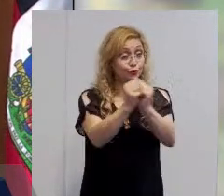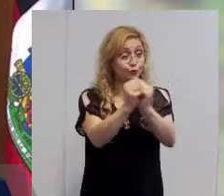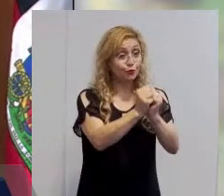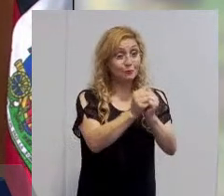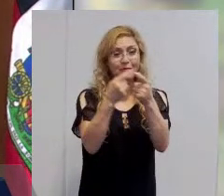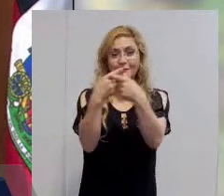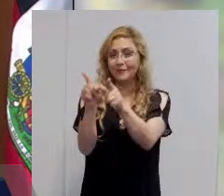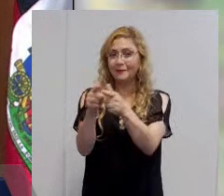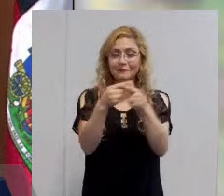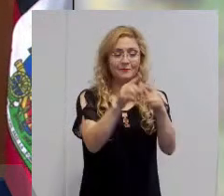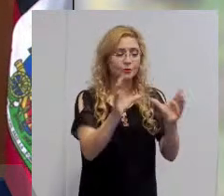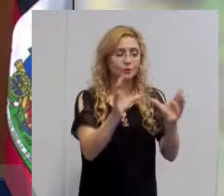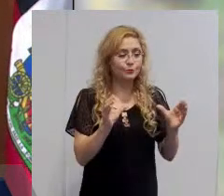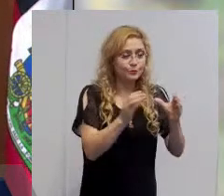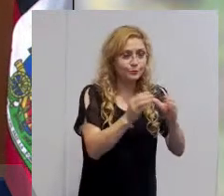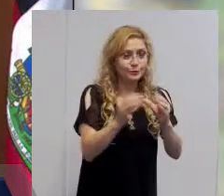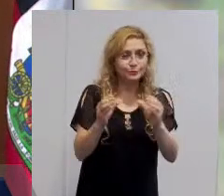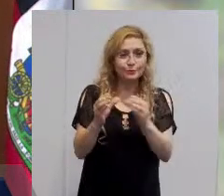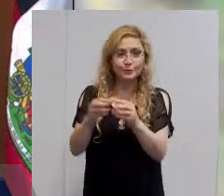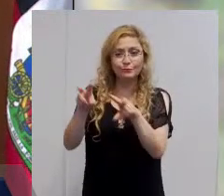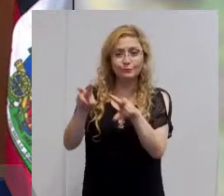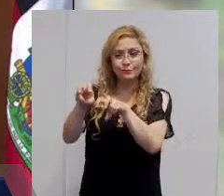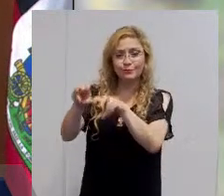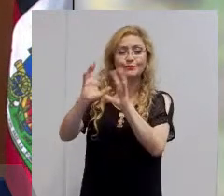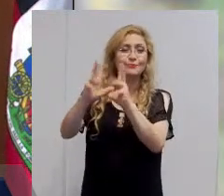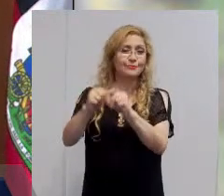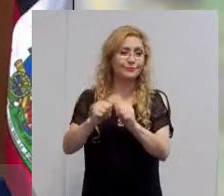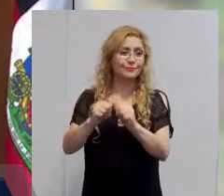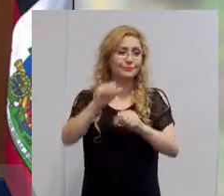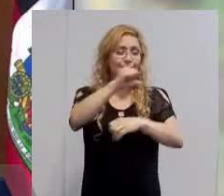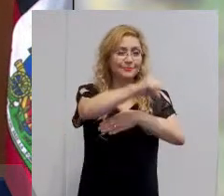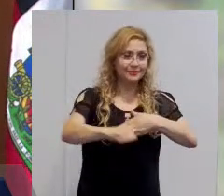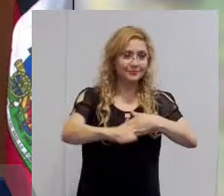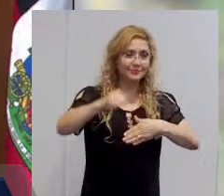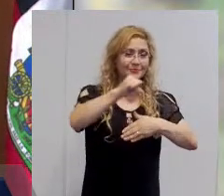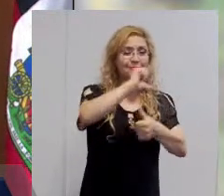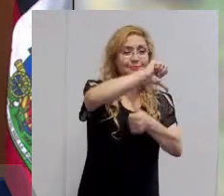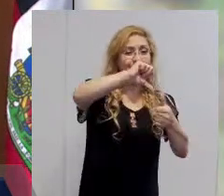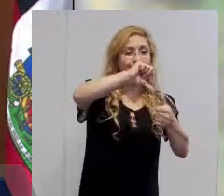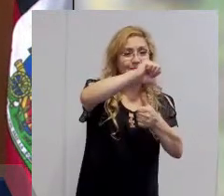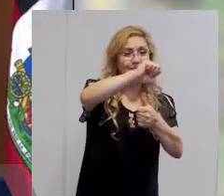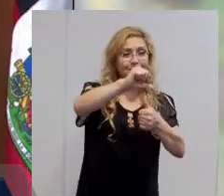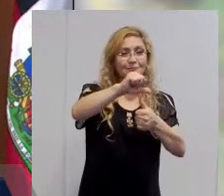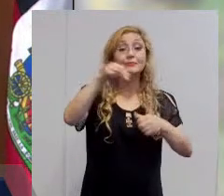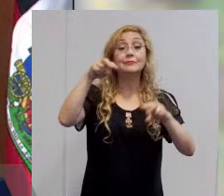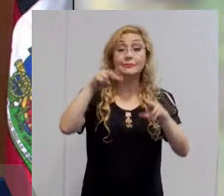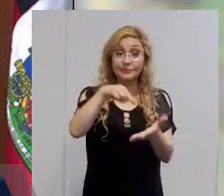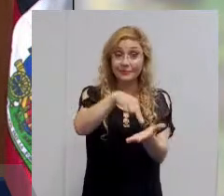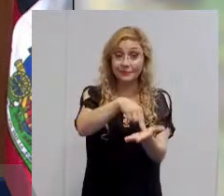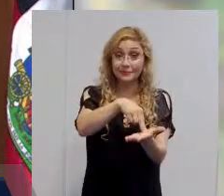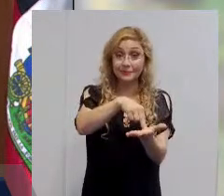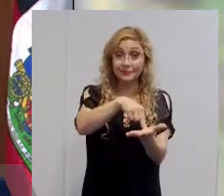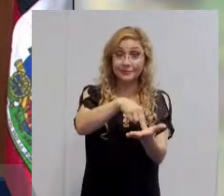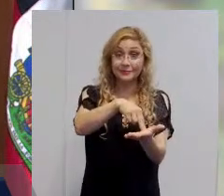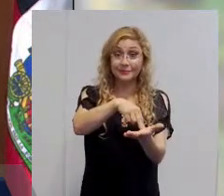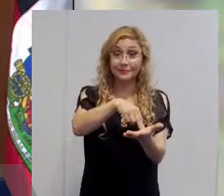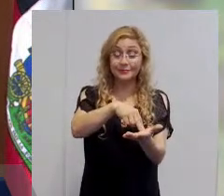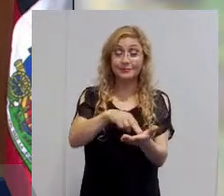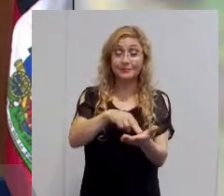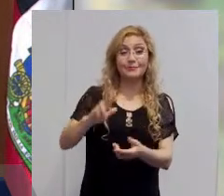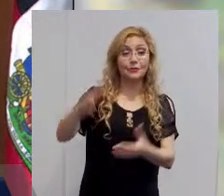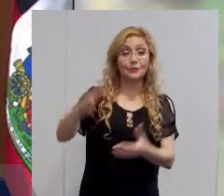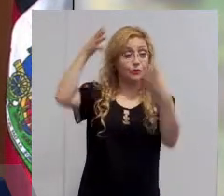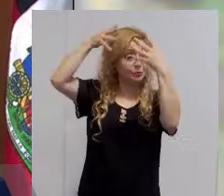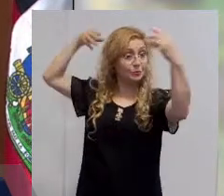Distinguished representatives from FAO, our colleagues from family farming organizations from Latin America and the Caribbean present